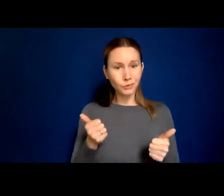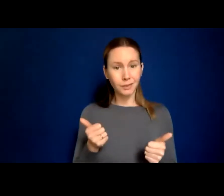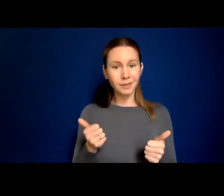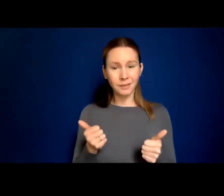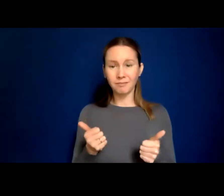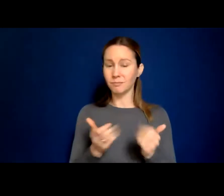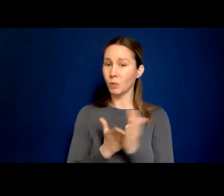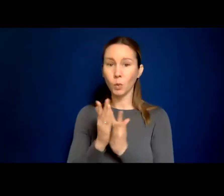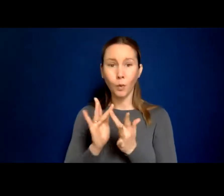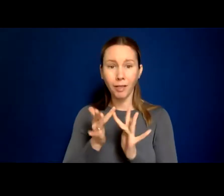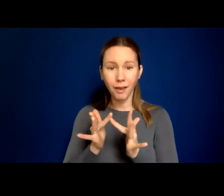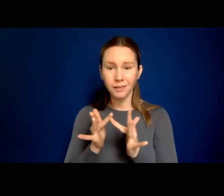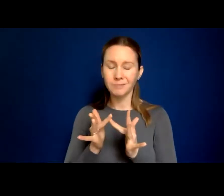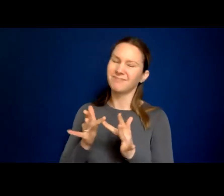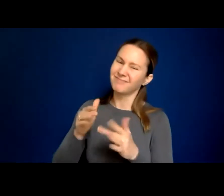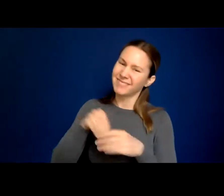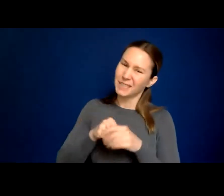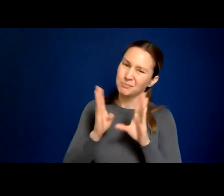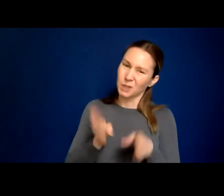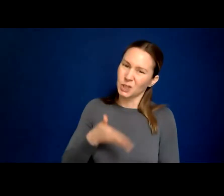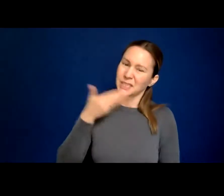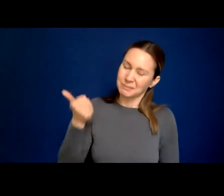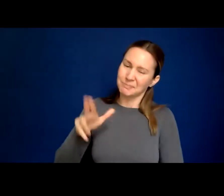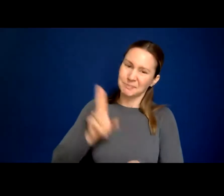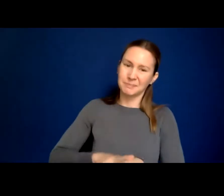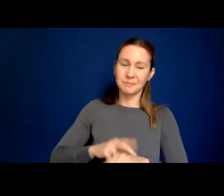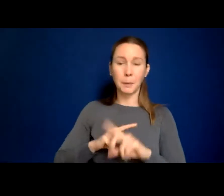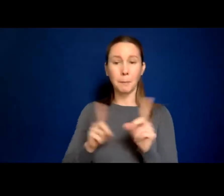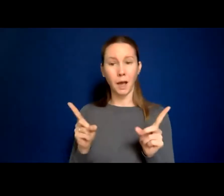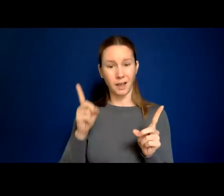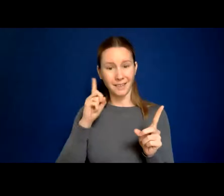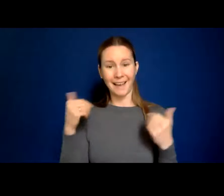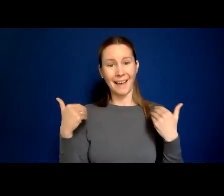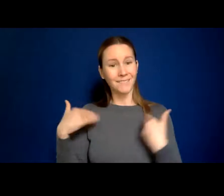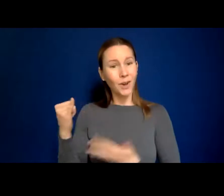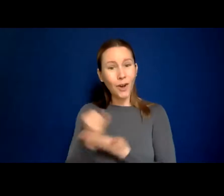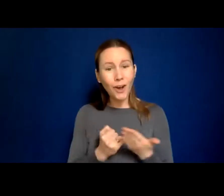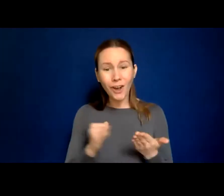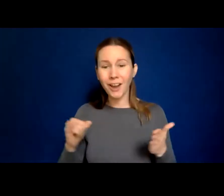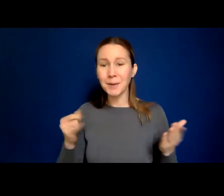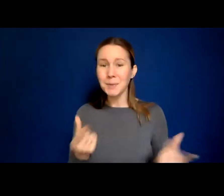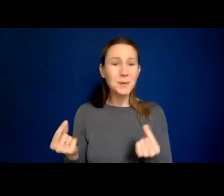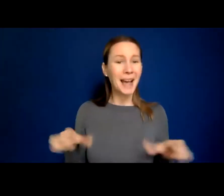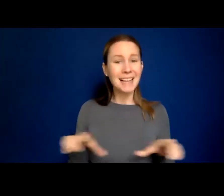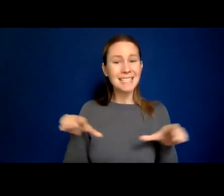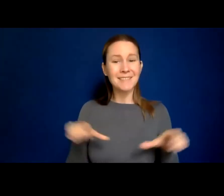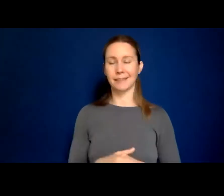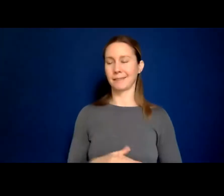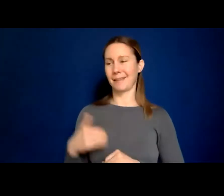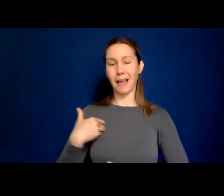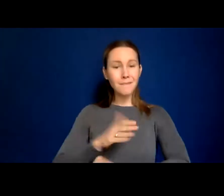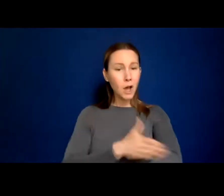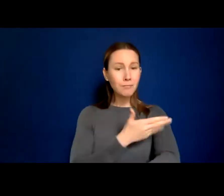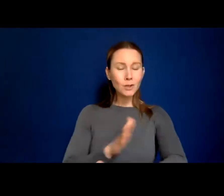online. It's not as good as in person, but they come with these art activities and music